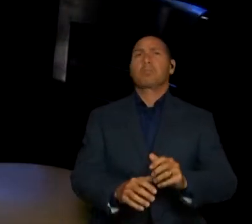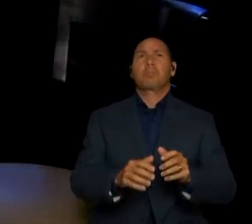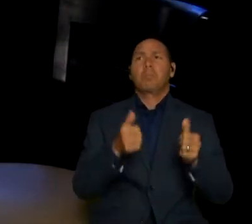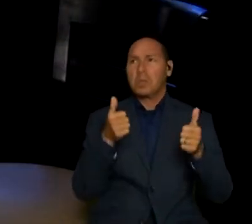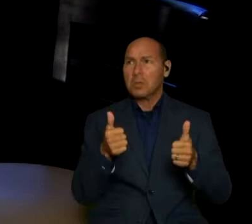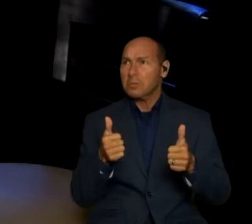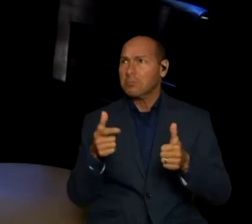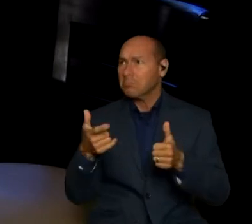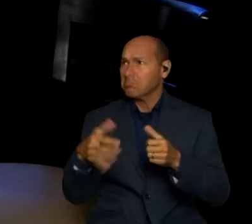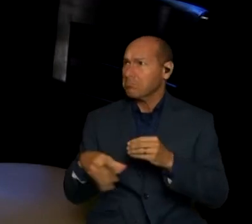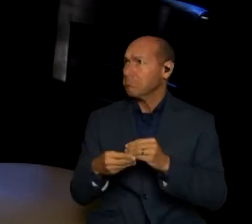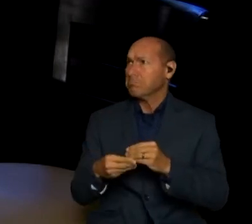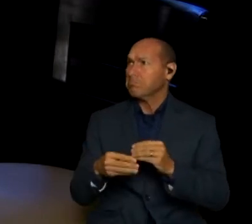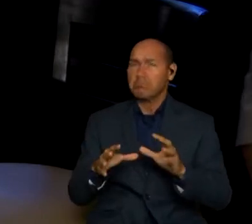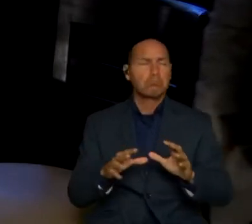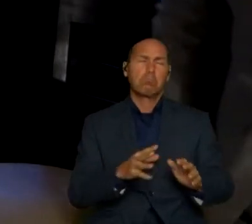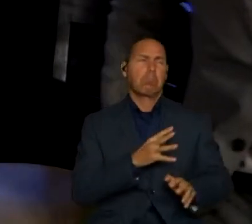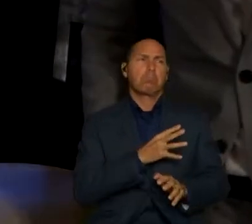Zaira.